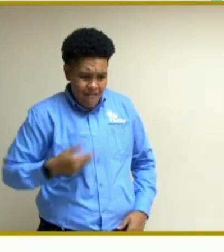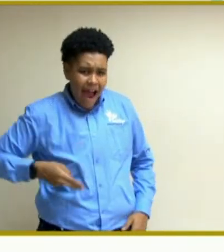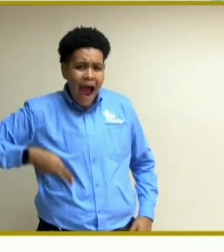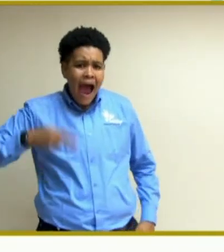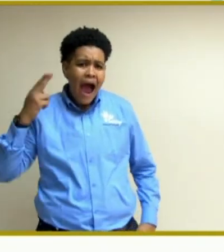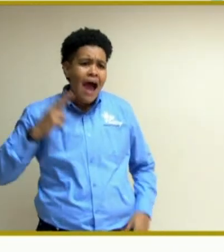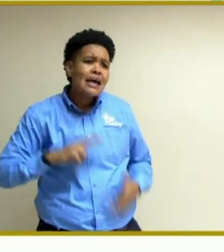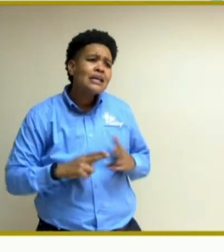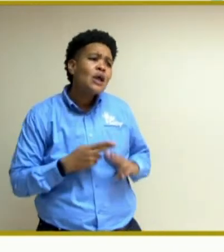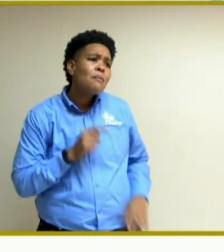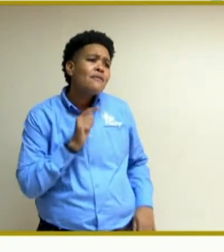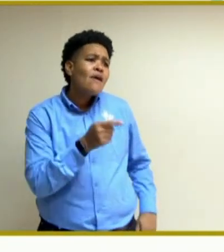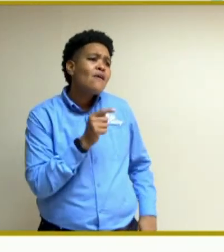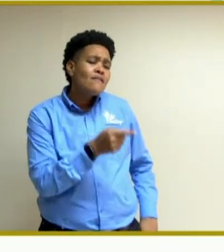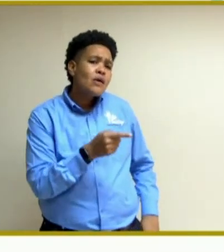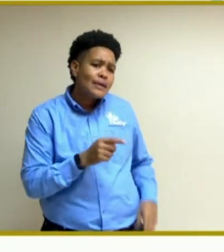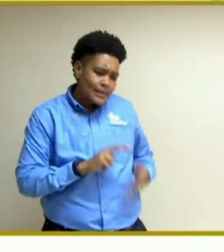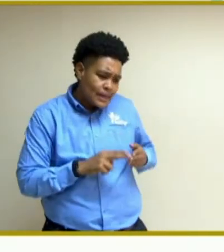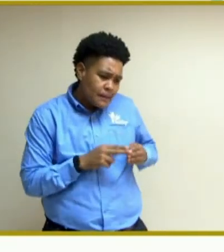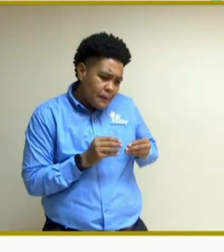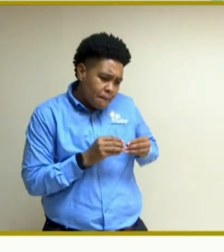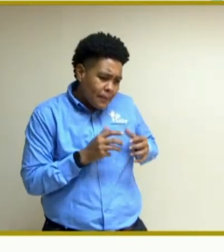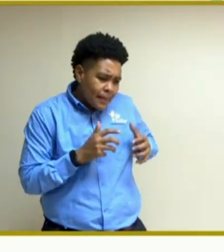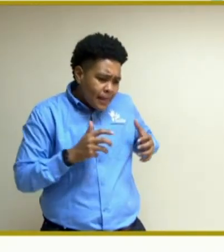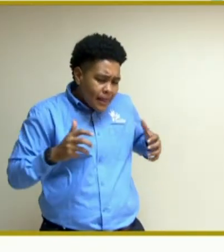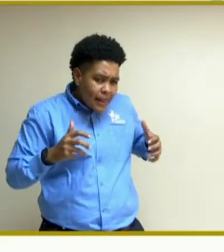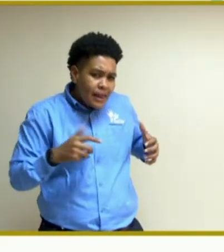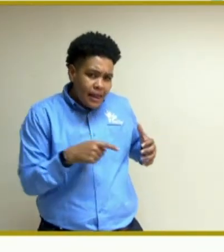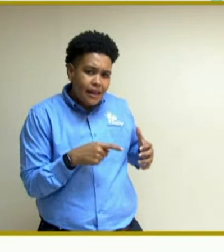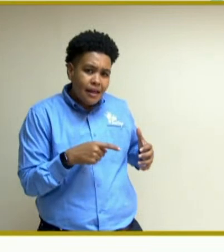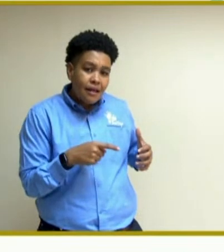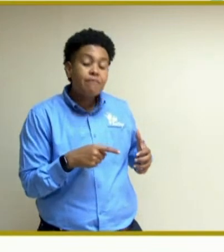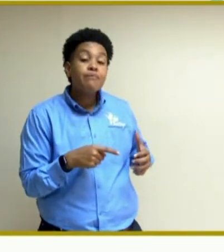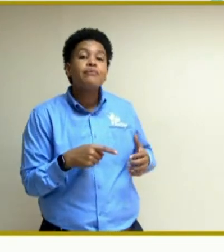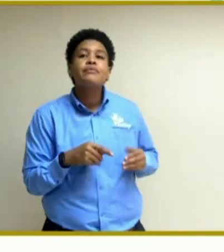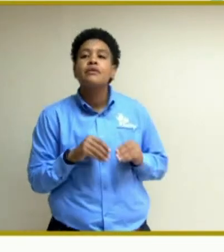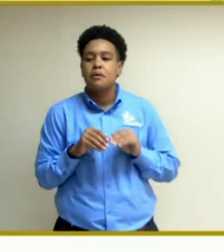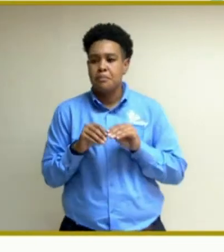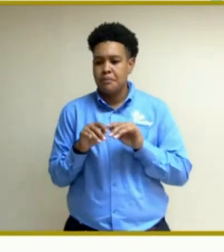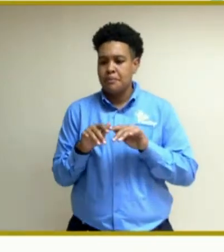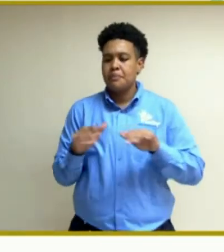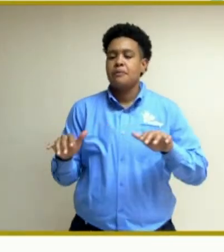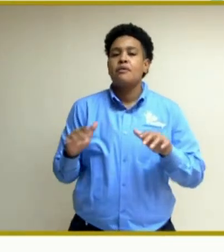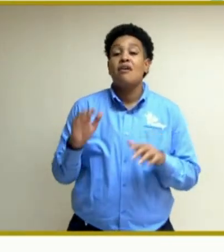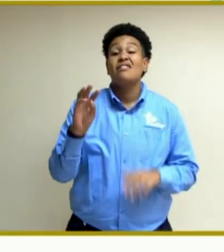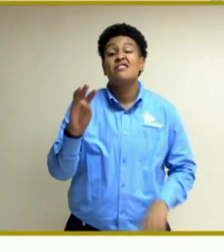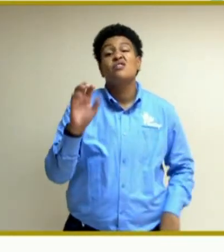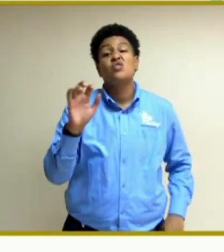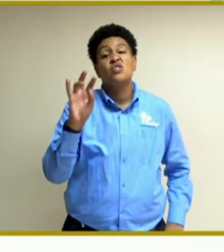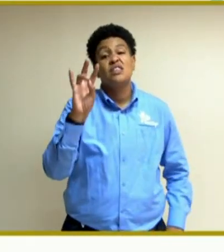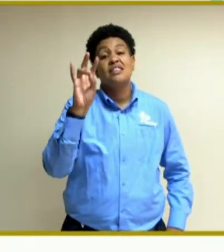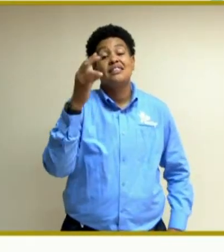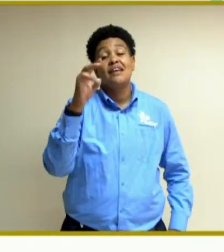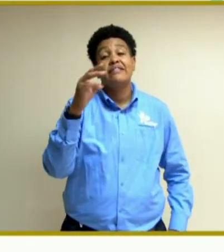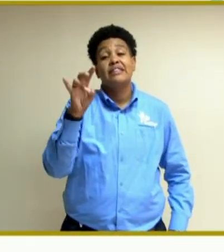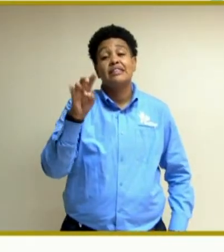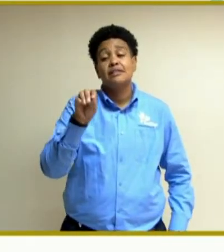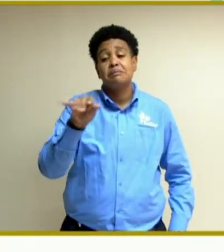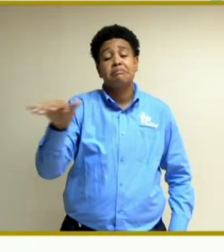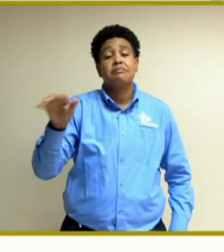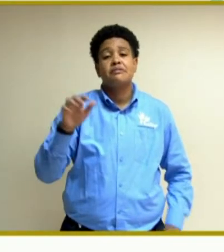highest number of cases of onset of 617.